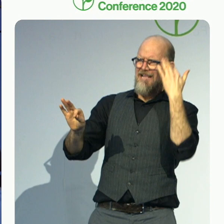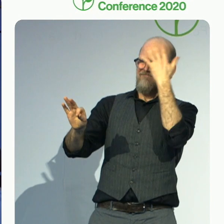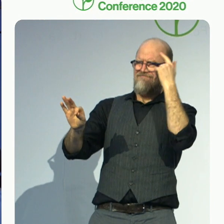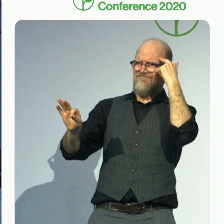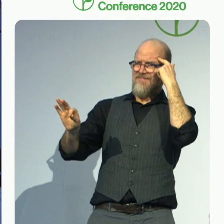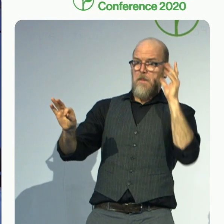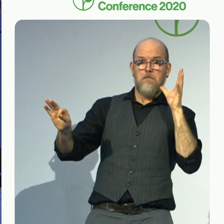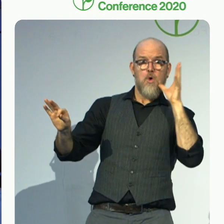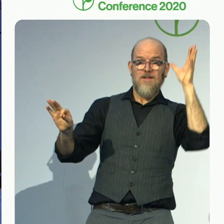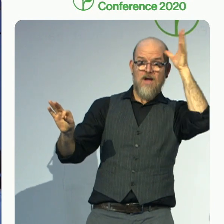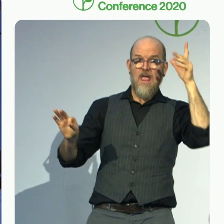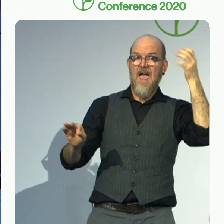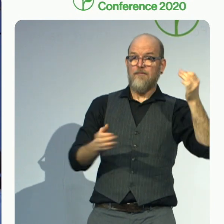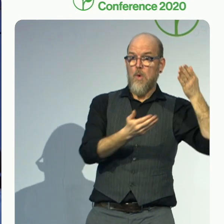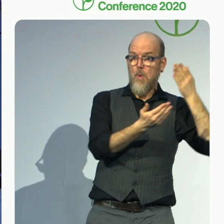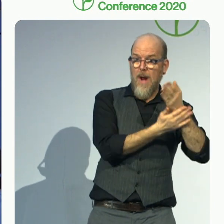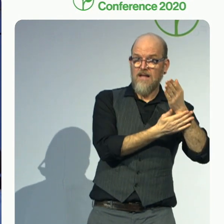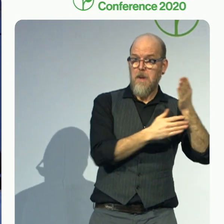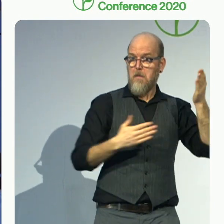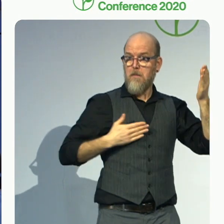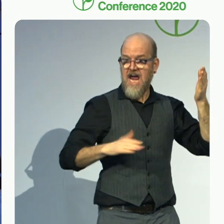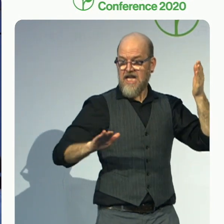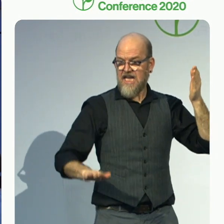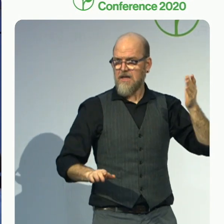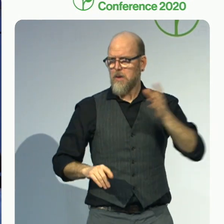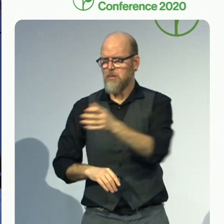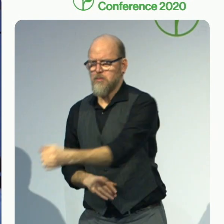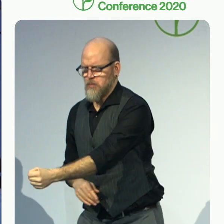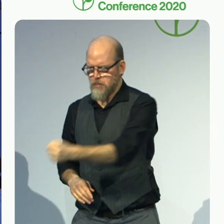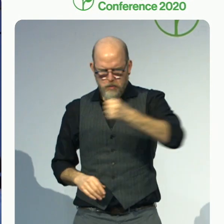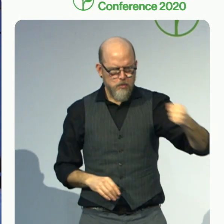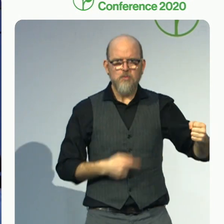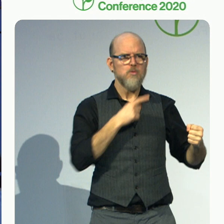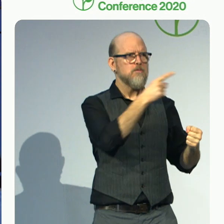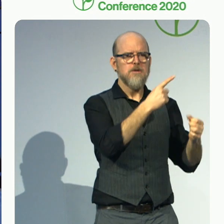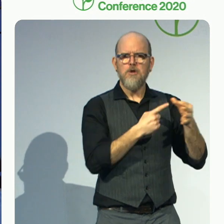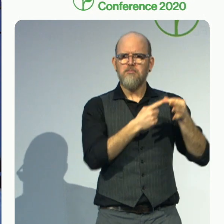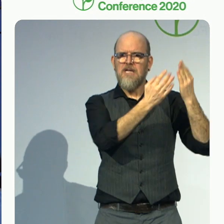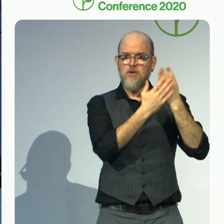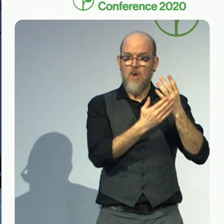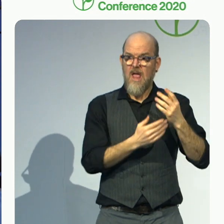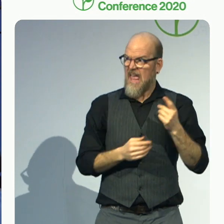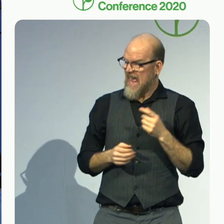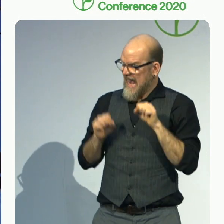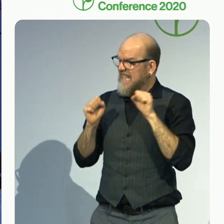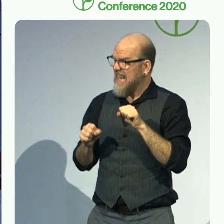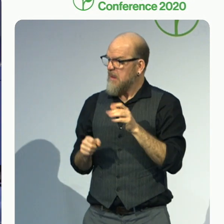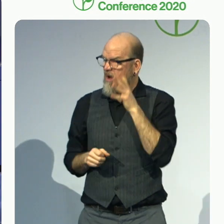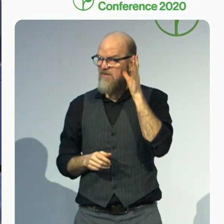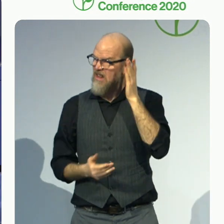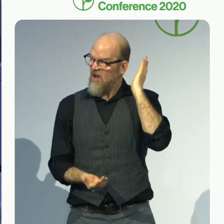special schools, at least partly if they want to? Is there a right to opt out? Who wants to go first?